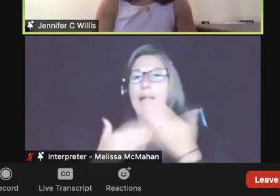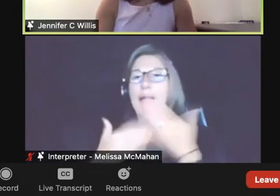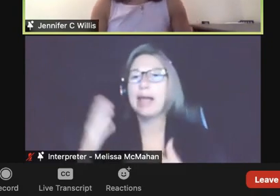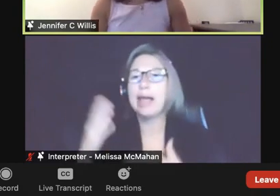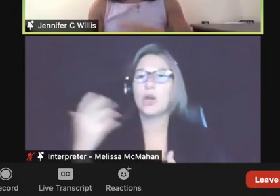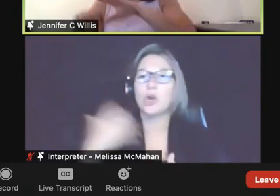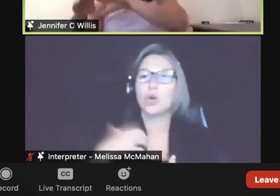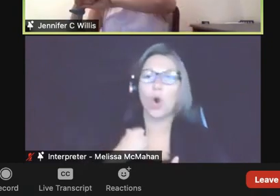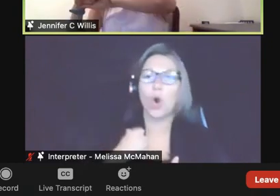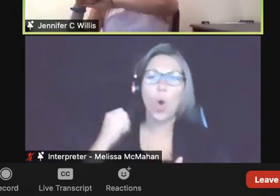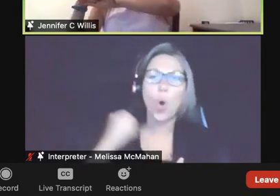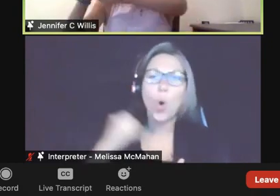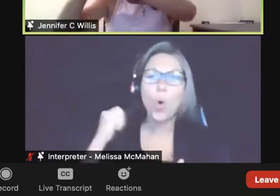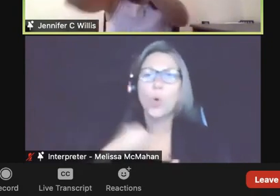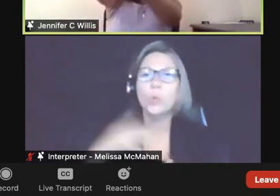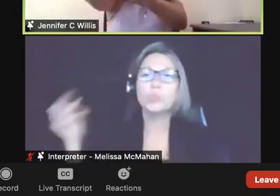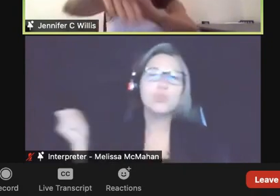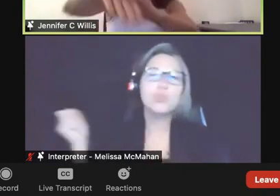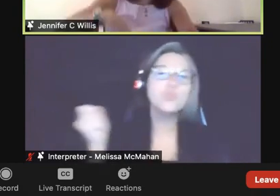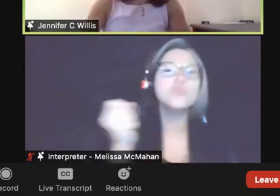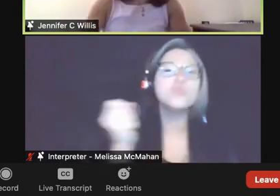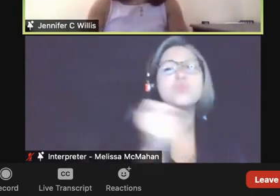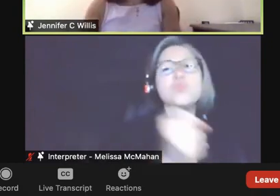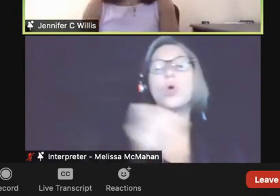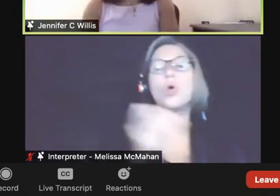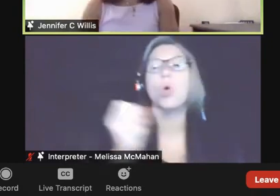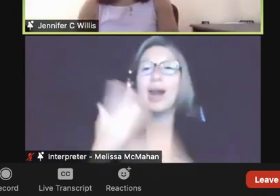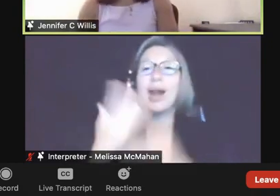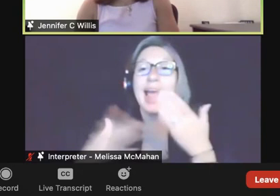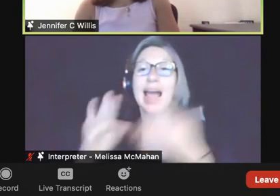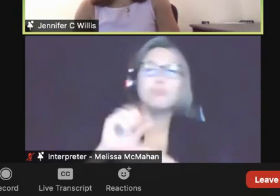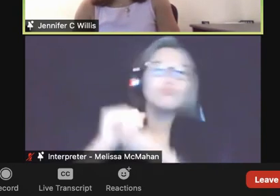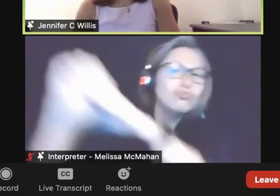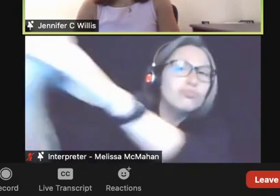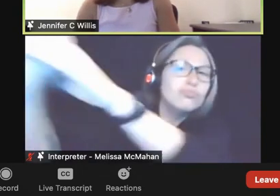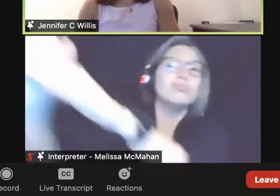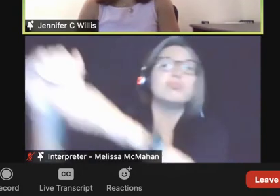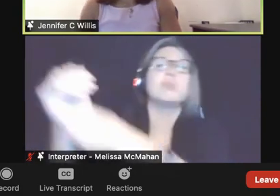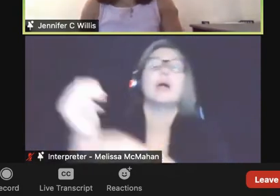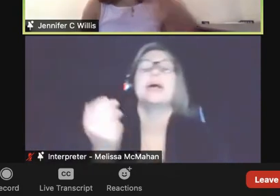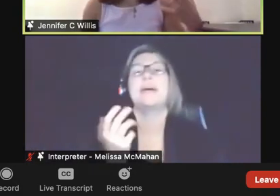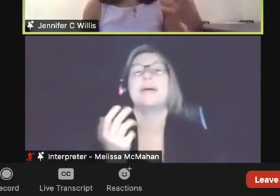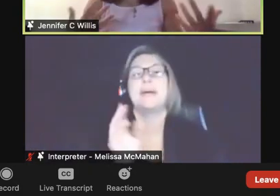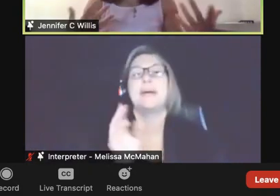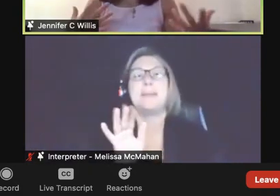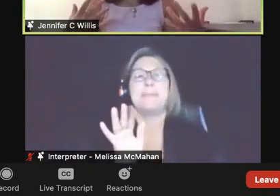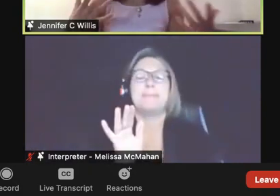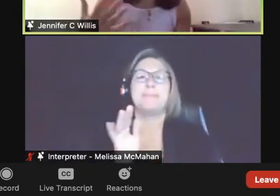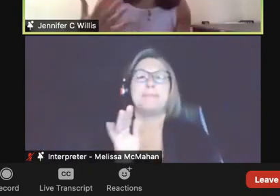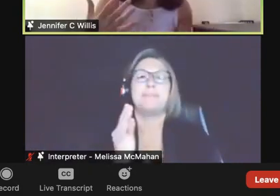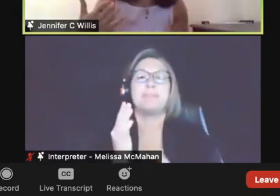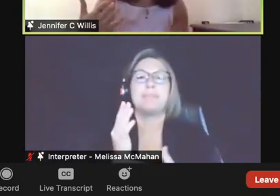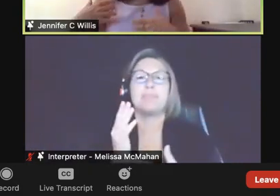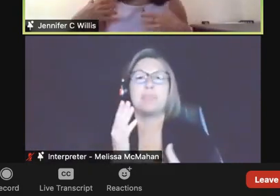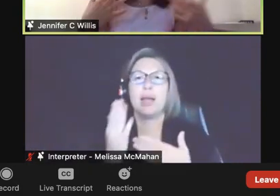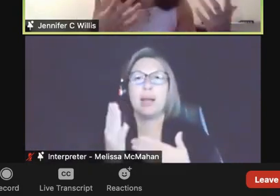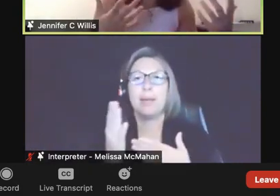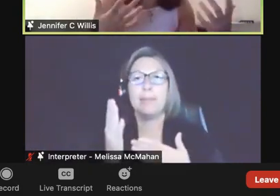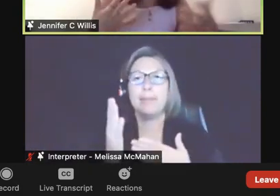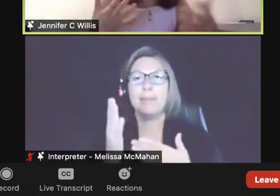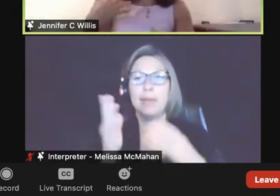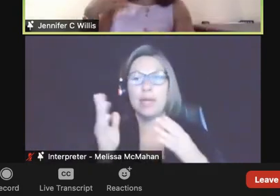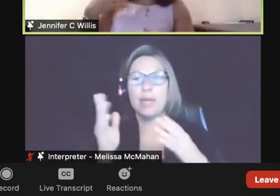towards something, pulling an adult's hand towards something that they want, directed facial expression or body